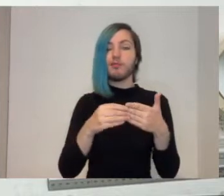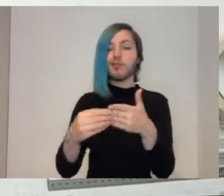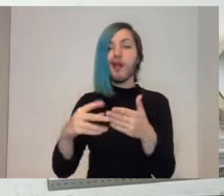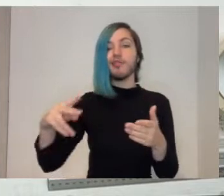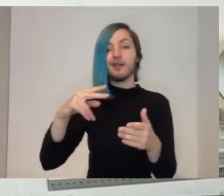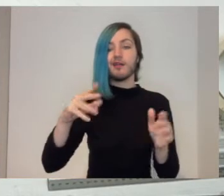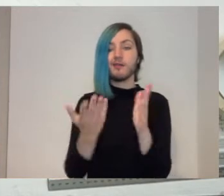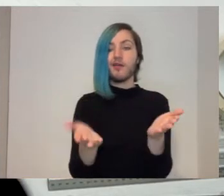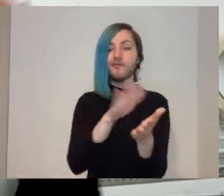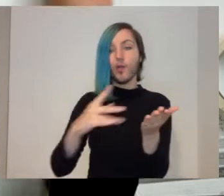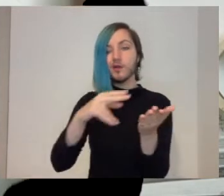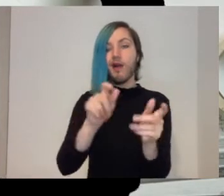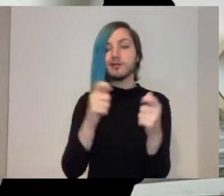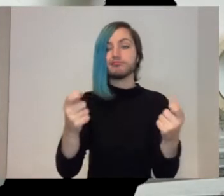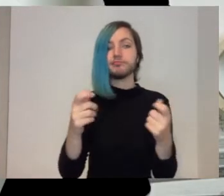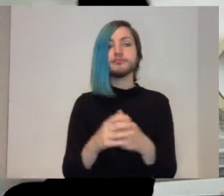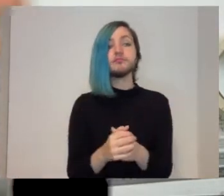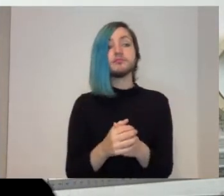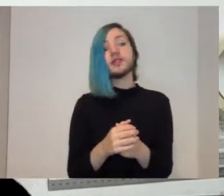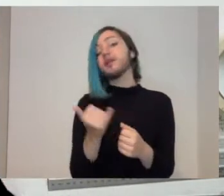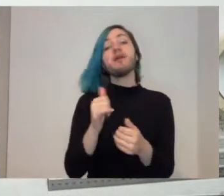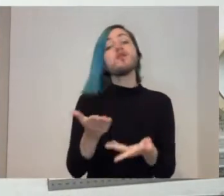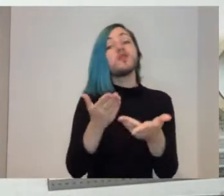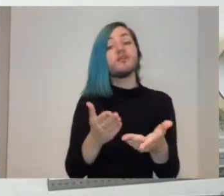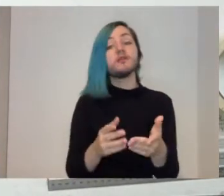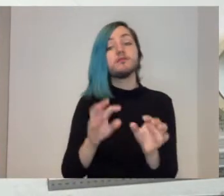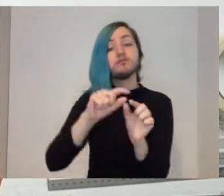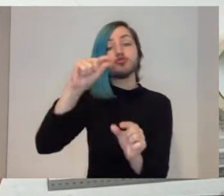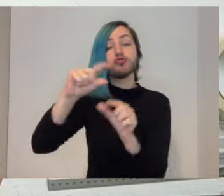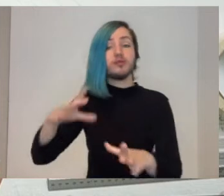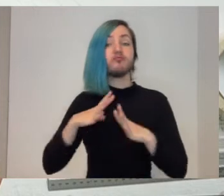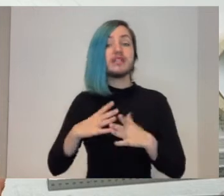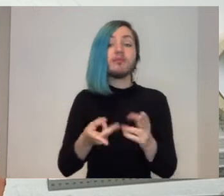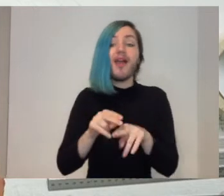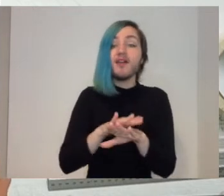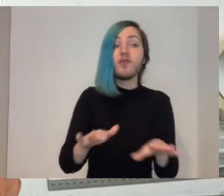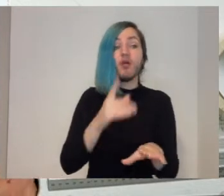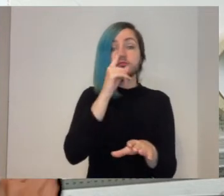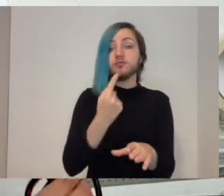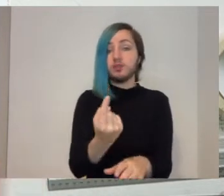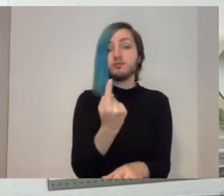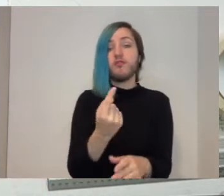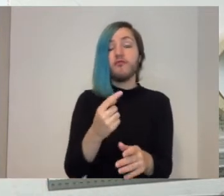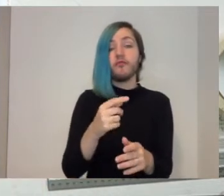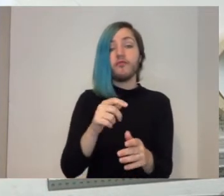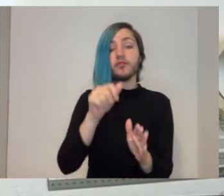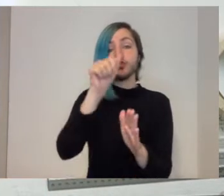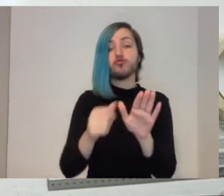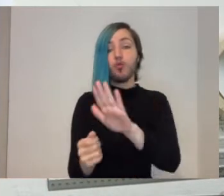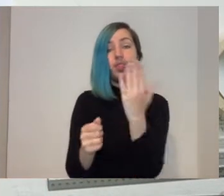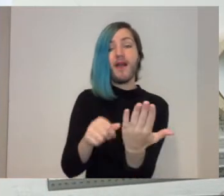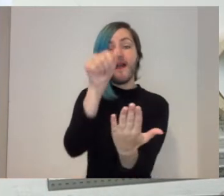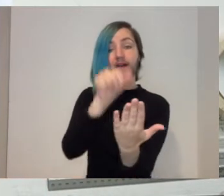with the strips, you might be given loads of strips already, but if not, just simply draw it onto the back of a